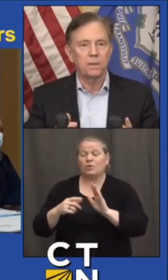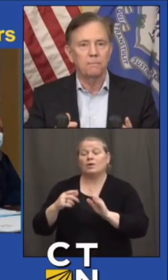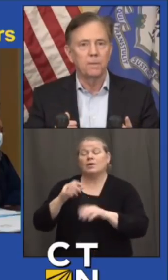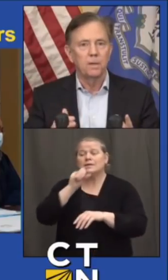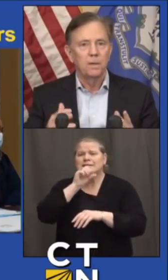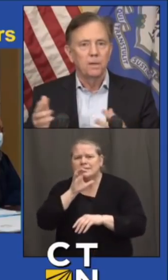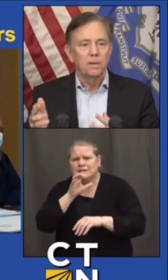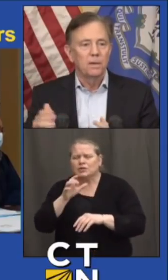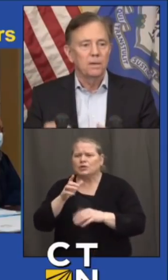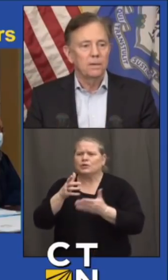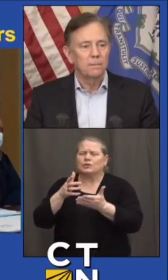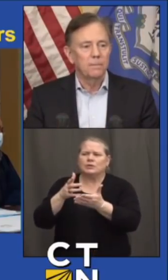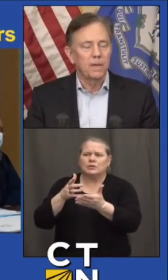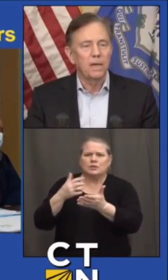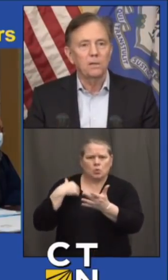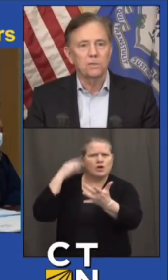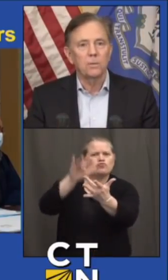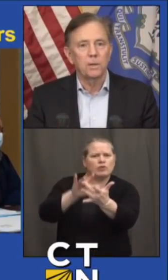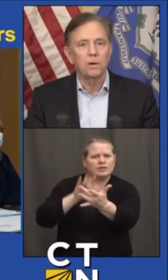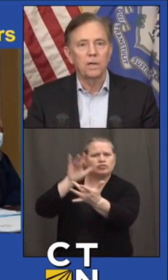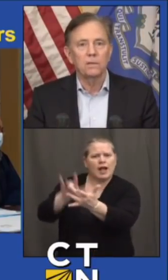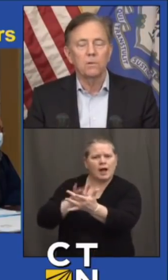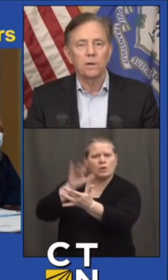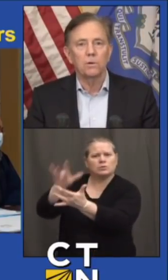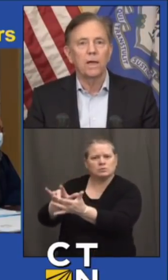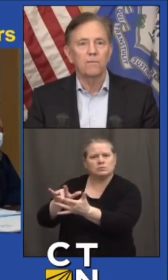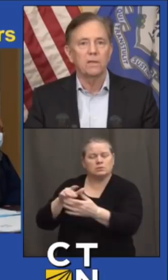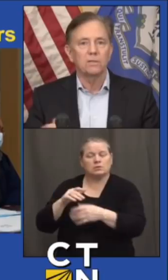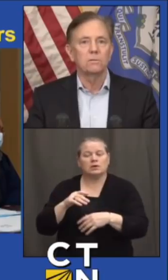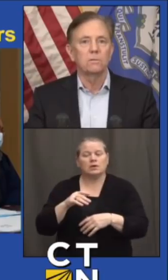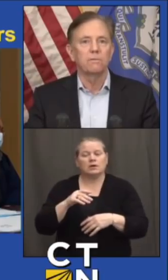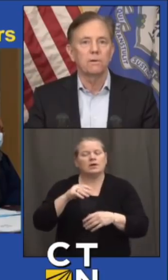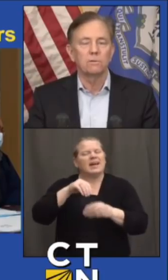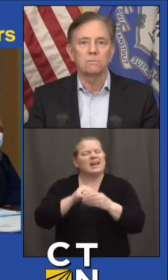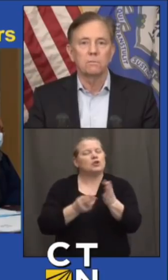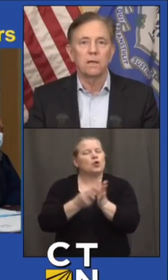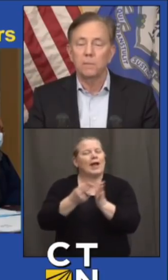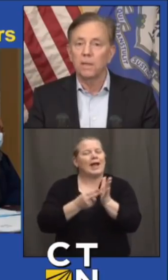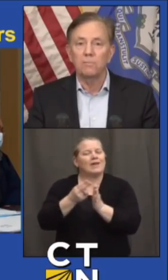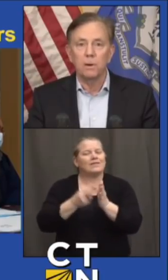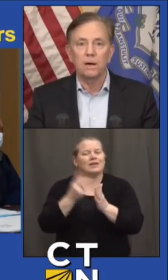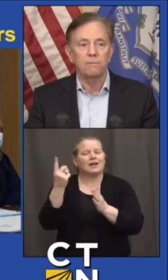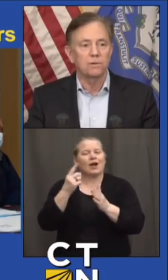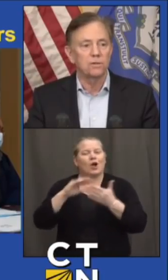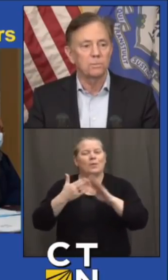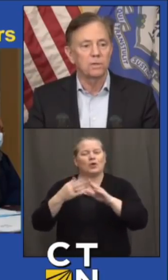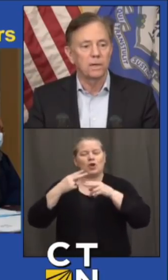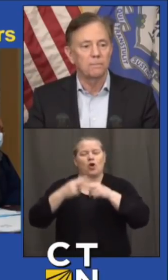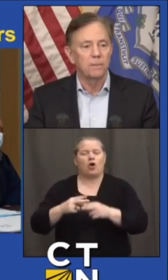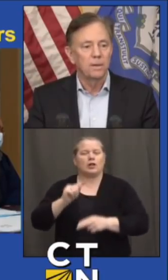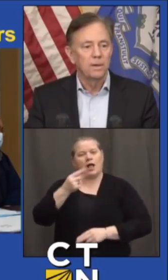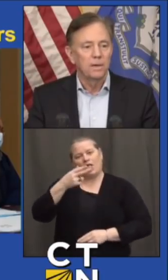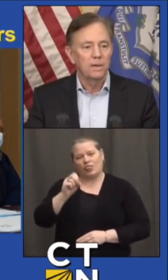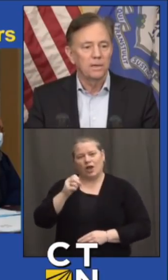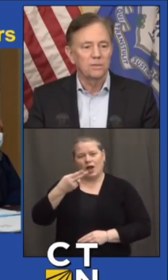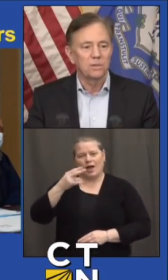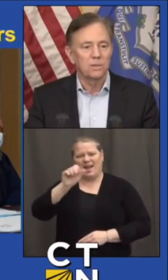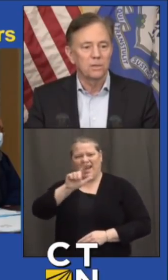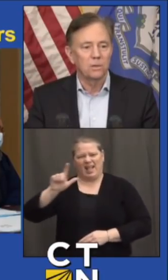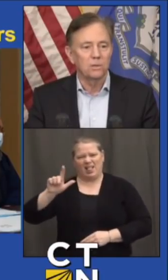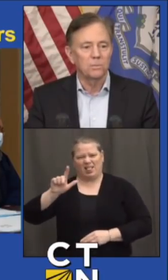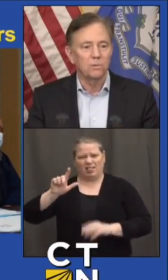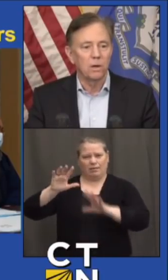But the Hill is a community in Greater New Haven that feels they've been left behind for some time. And